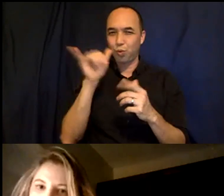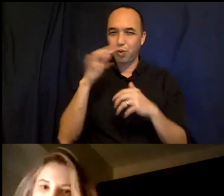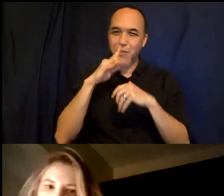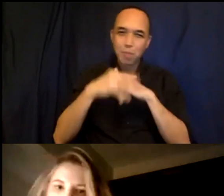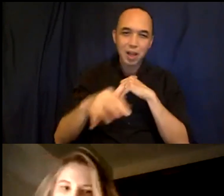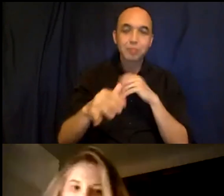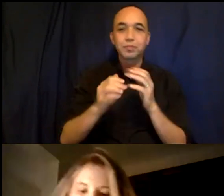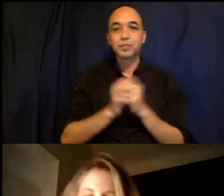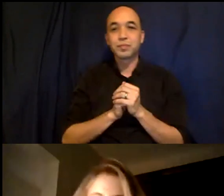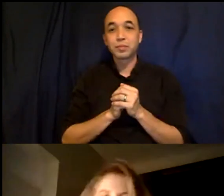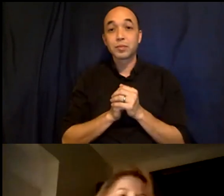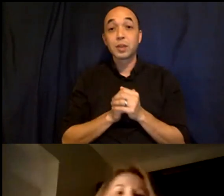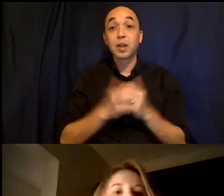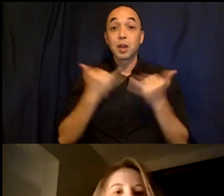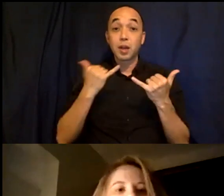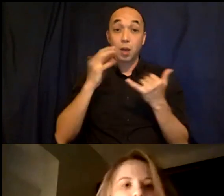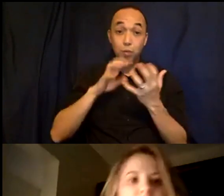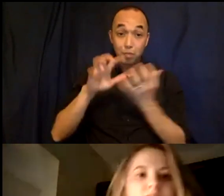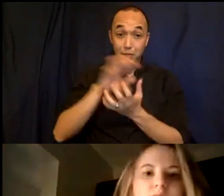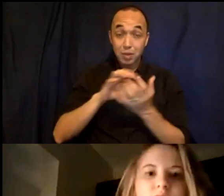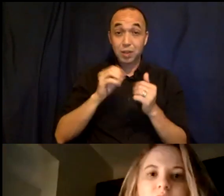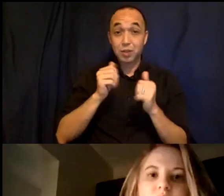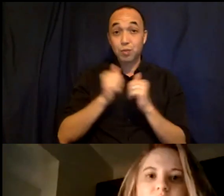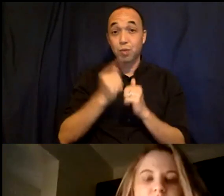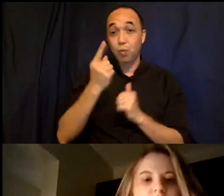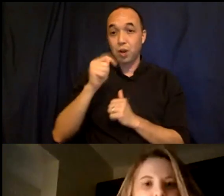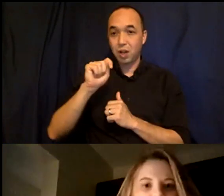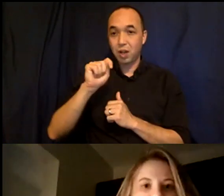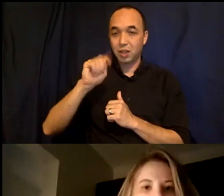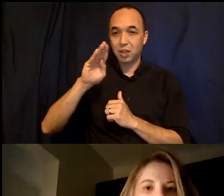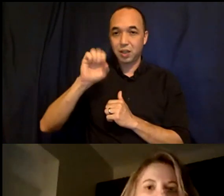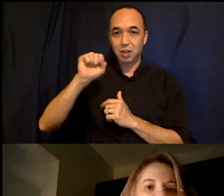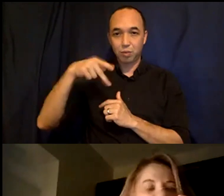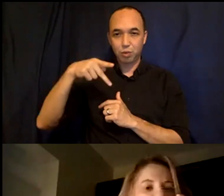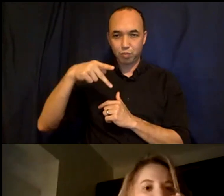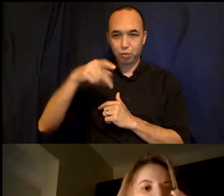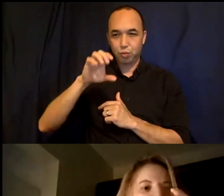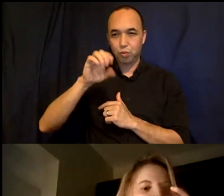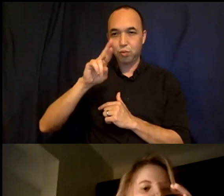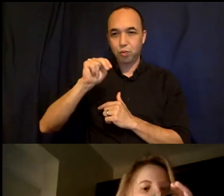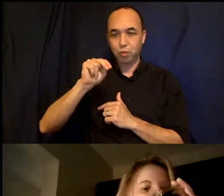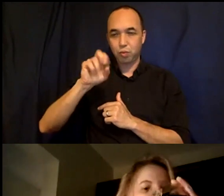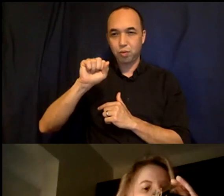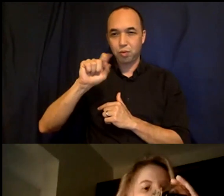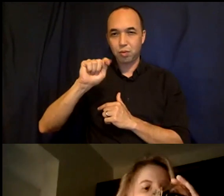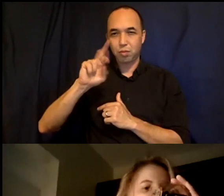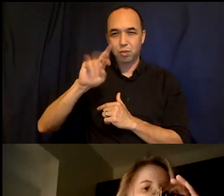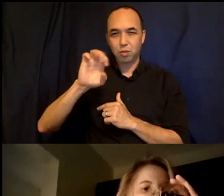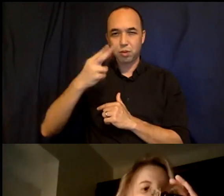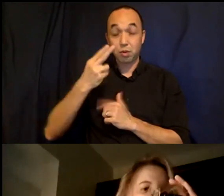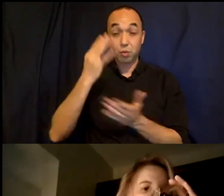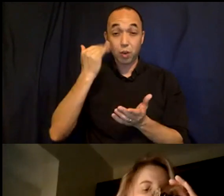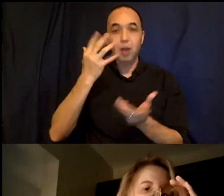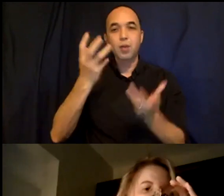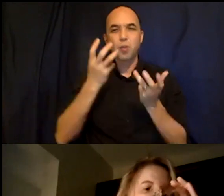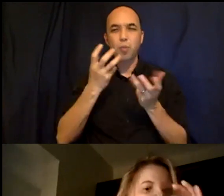is 1 tablespoon of cornstarch, because cornstarch acts as a thickening agent. You put it in gravies, you put it in stuff like this. It